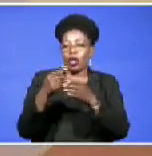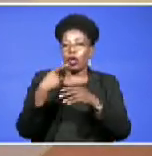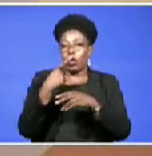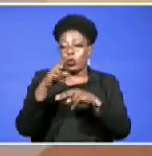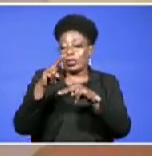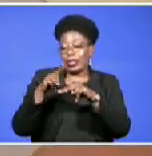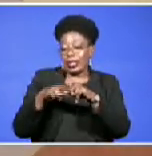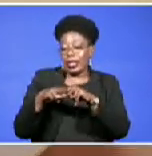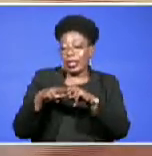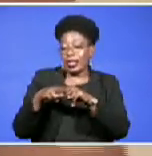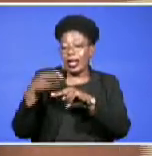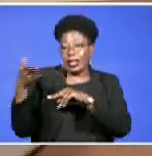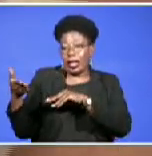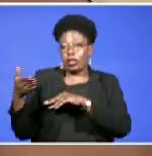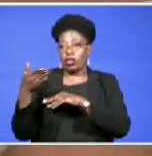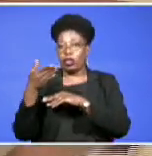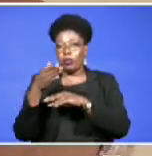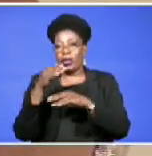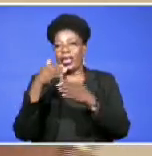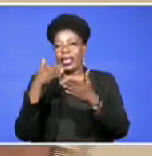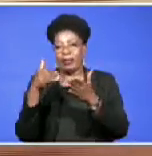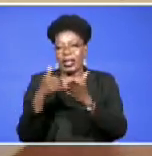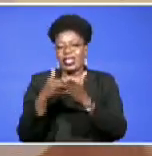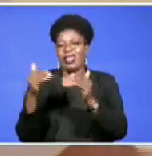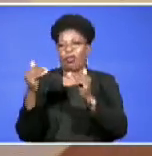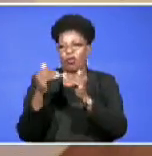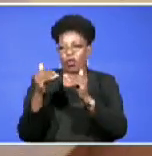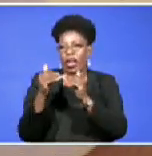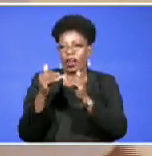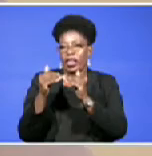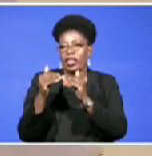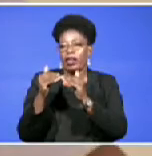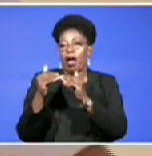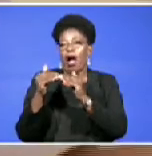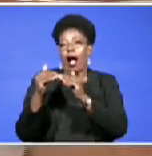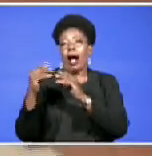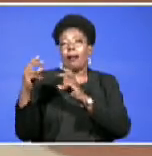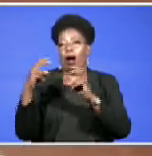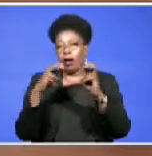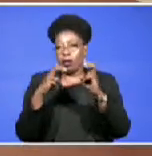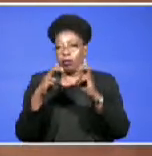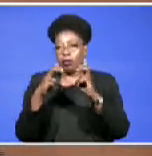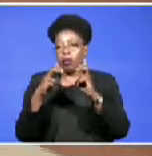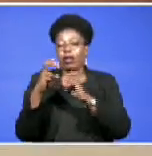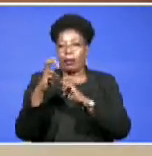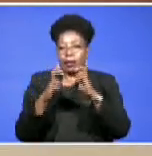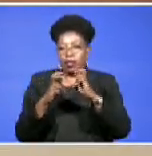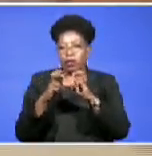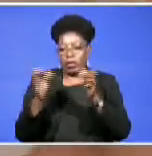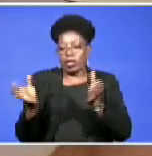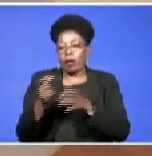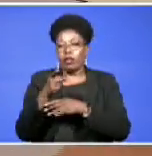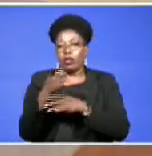you, but it's a friendly competition because he's pushing you to do your best.